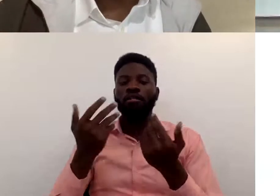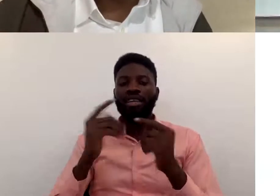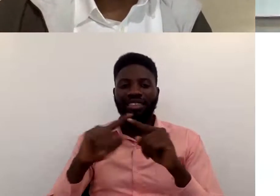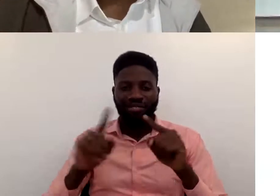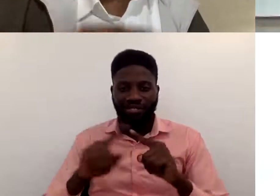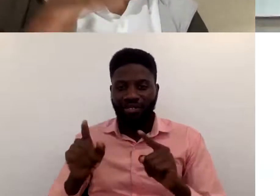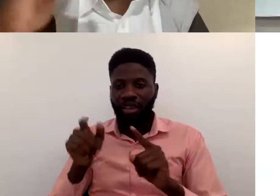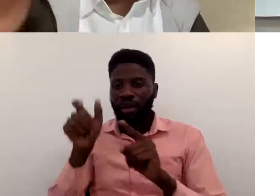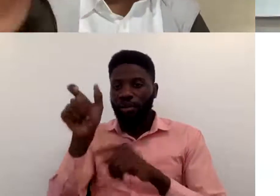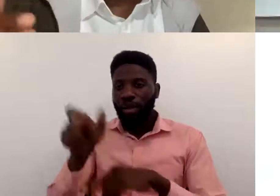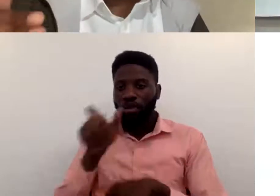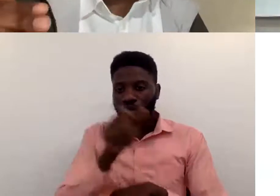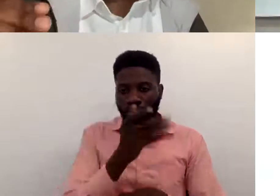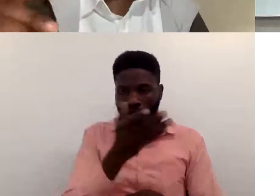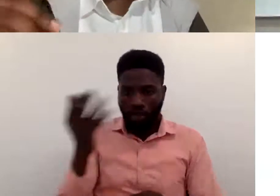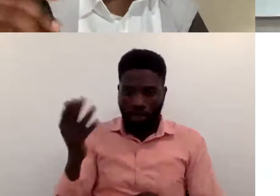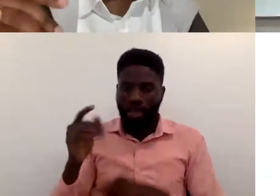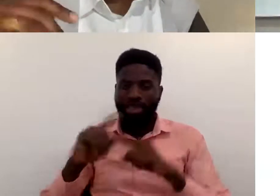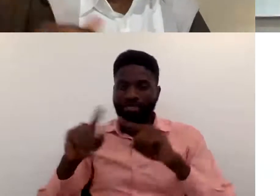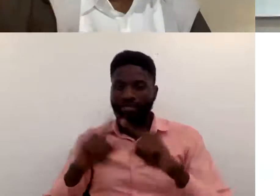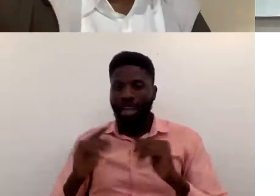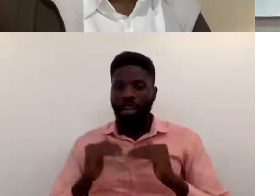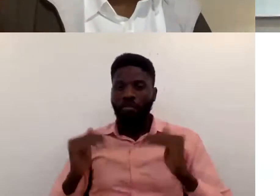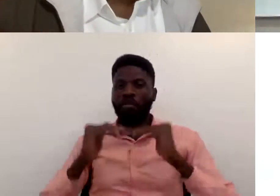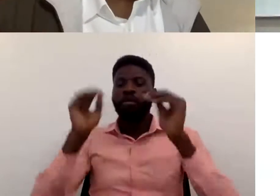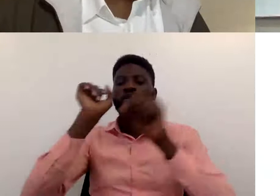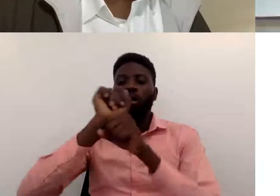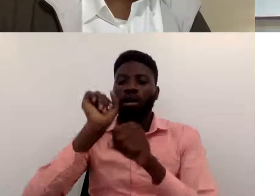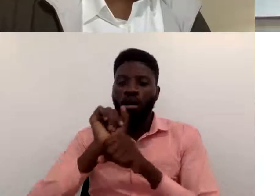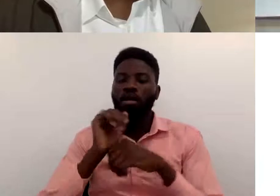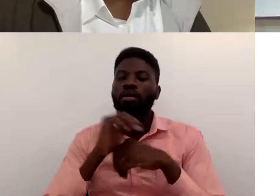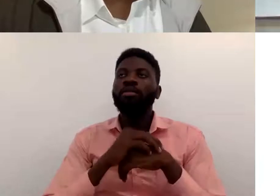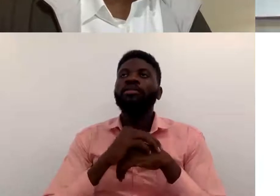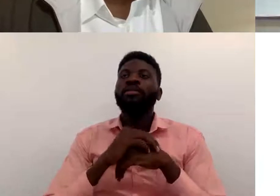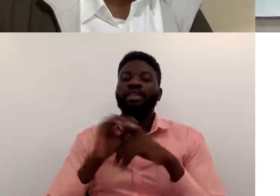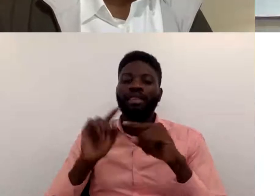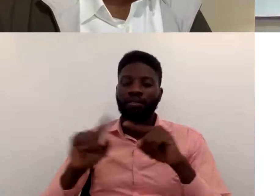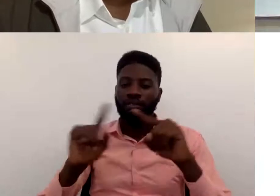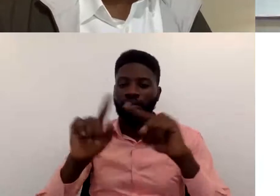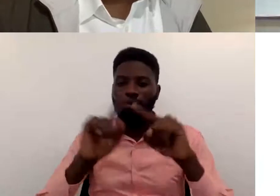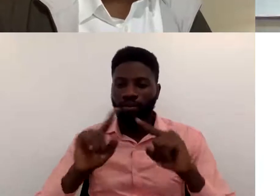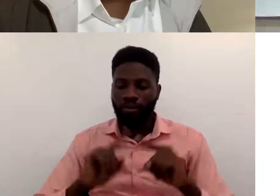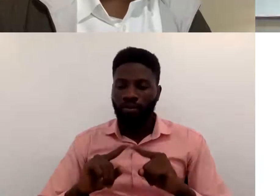persons, yeah, at different levels in their careers, yeah, at different